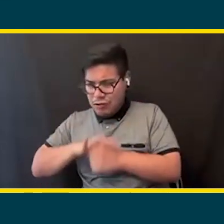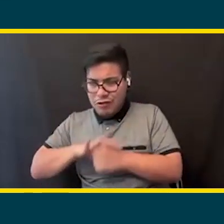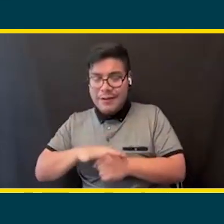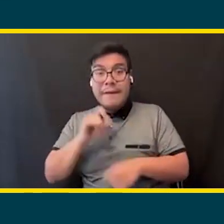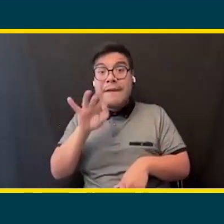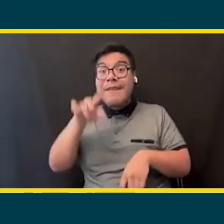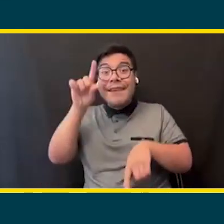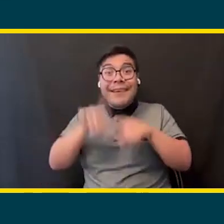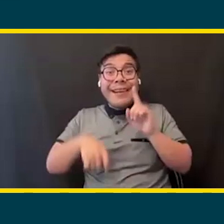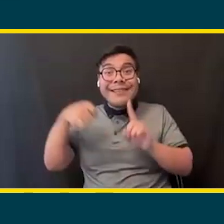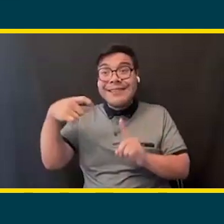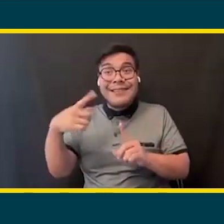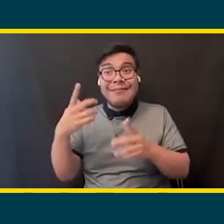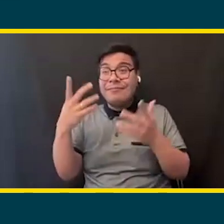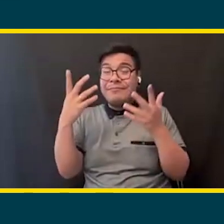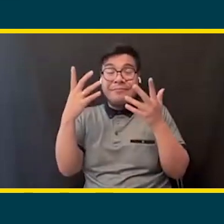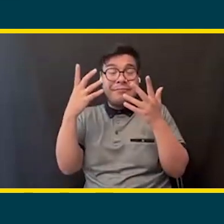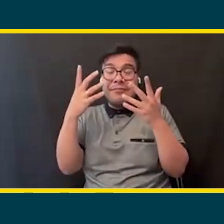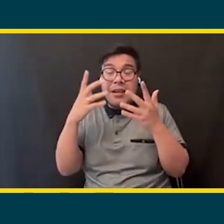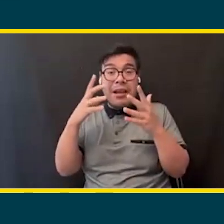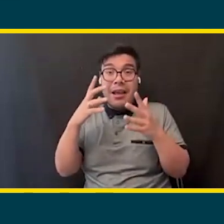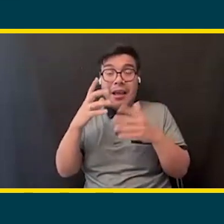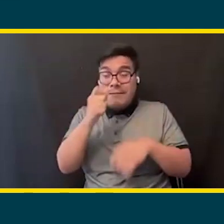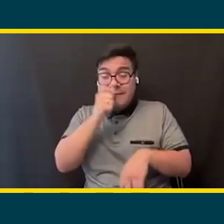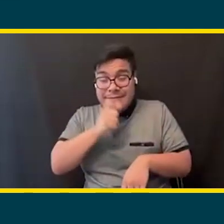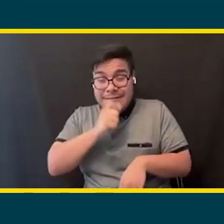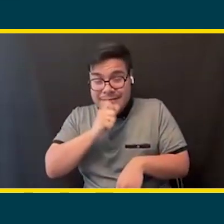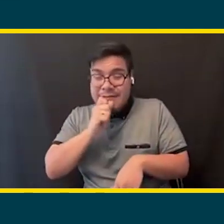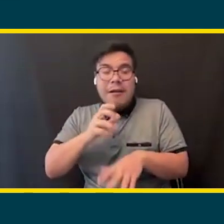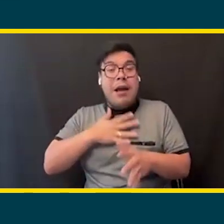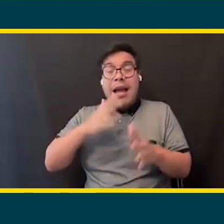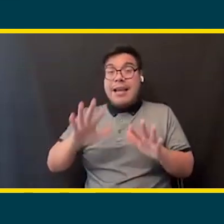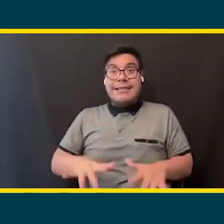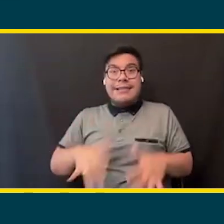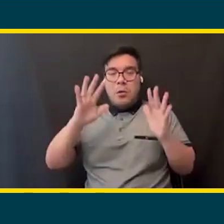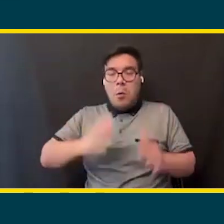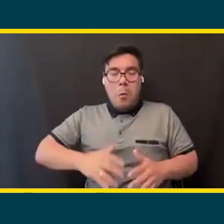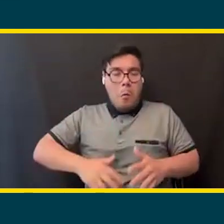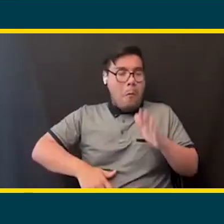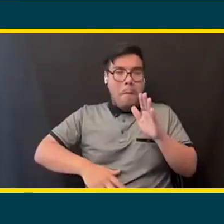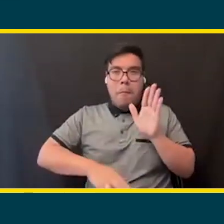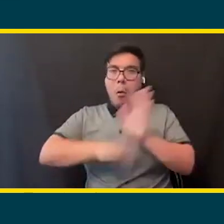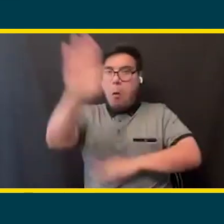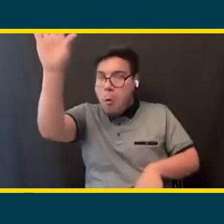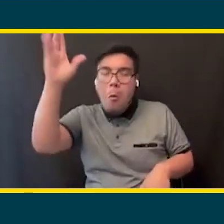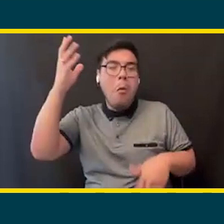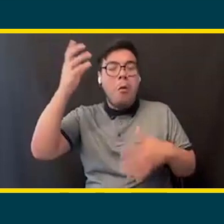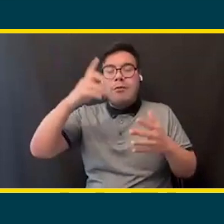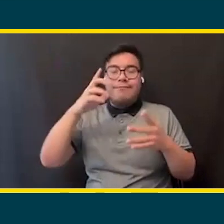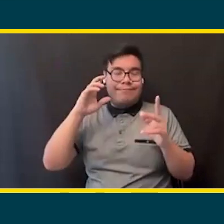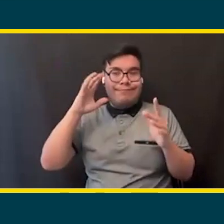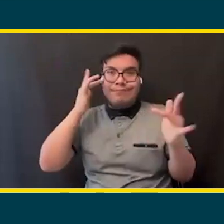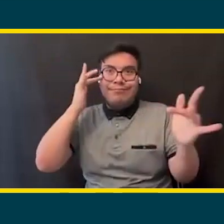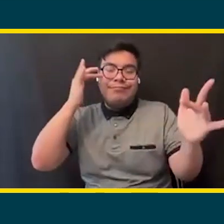some way, like getting through that, my anxiety is gonna be through the roof. I'm gonna have a panic attack. Like I need to be like stimming helps